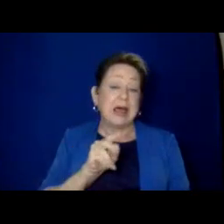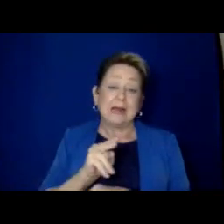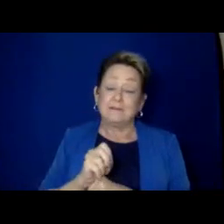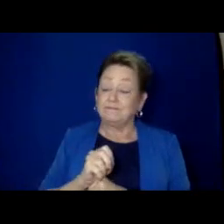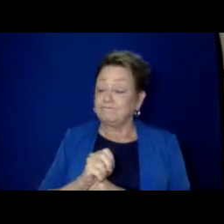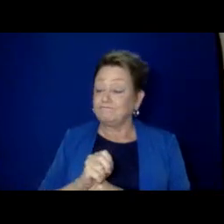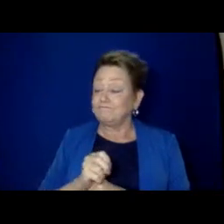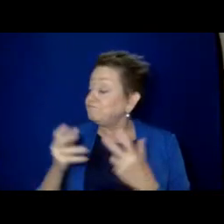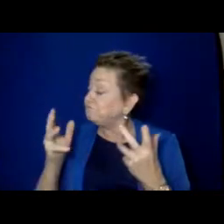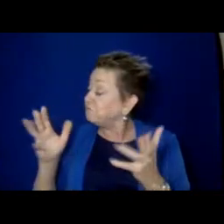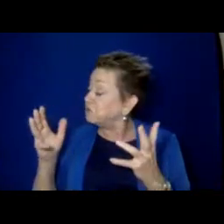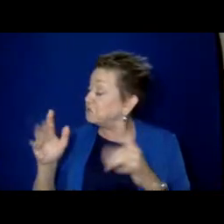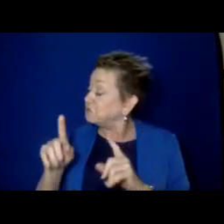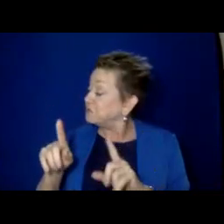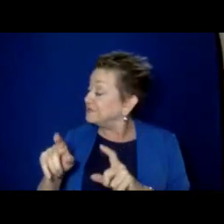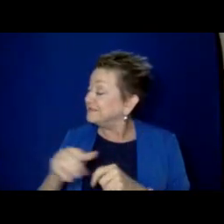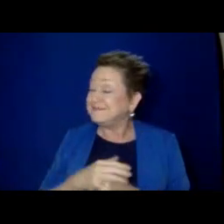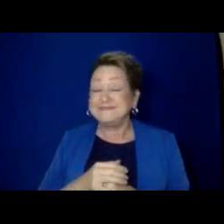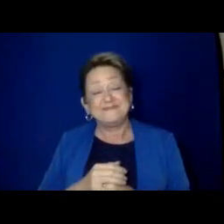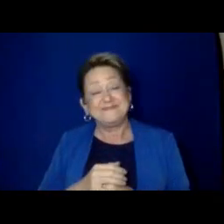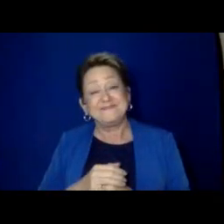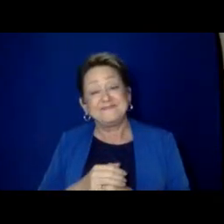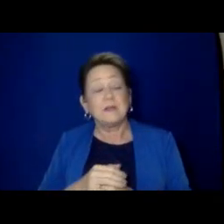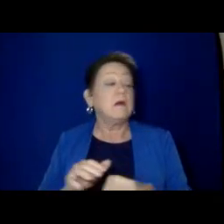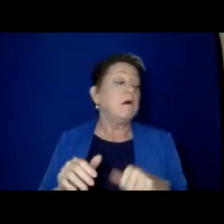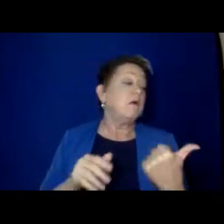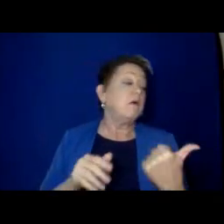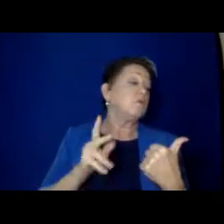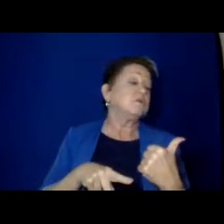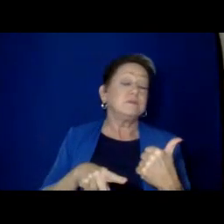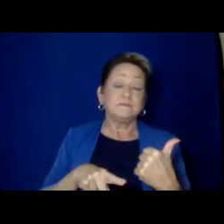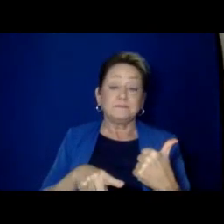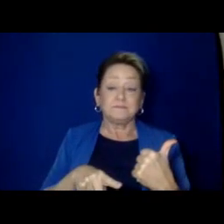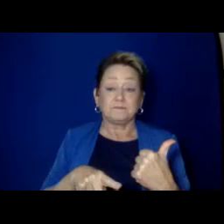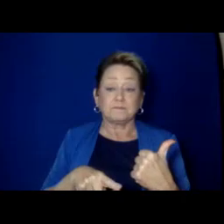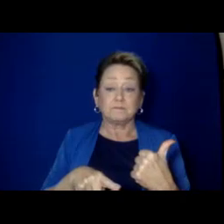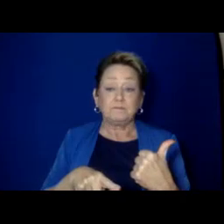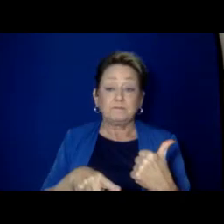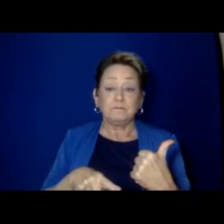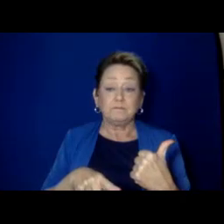don't, no further questions for me. I have a question. This